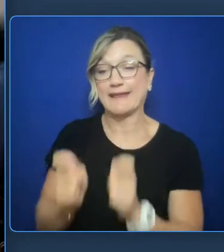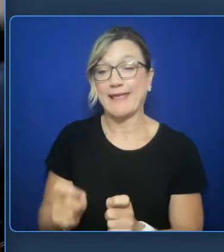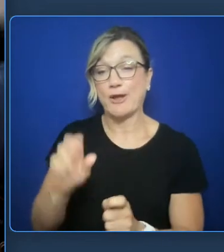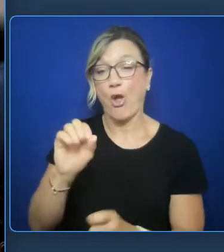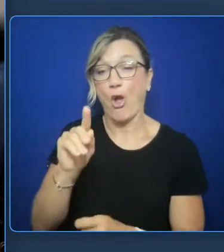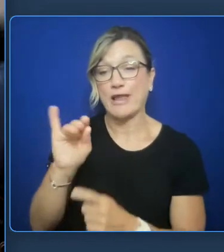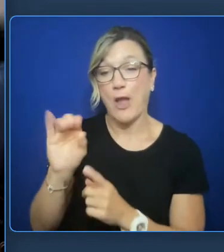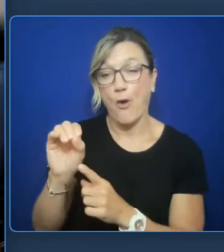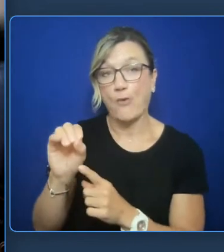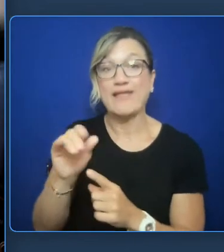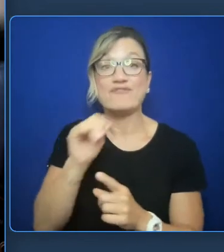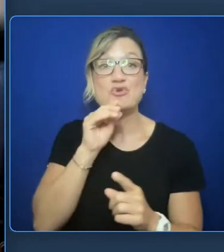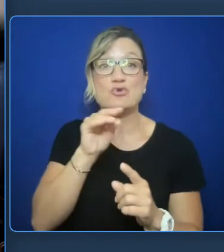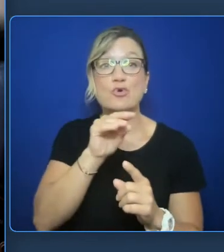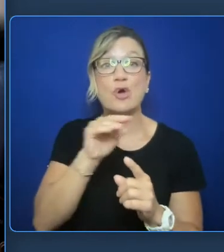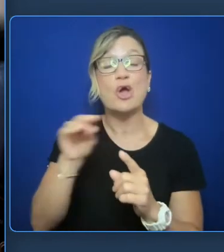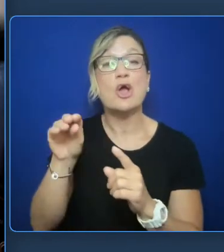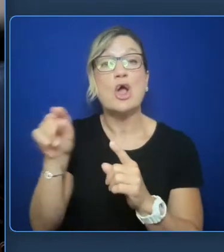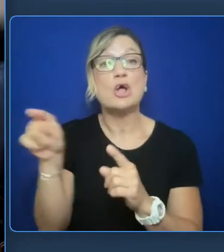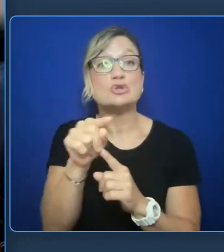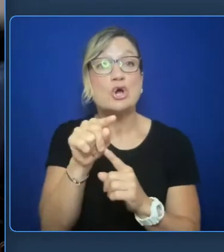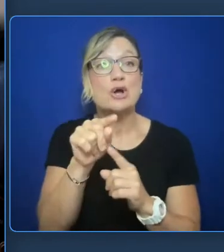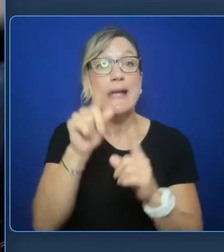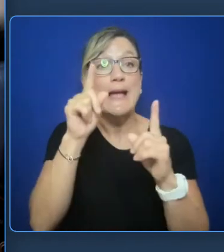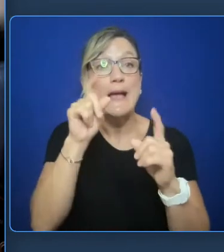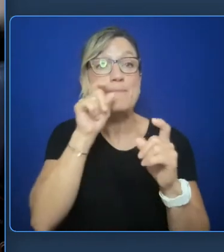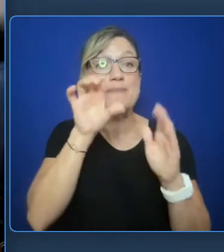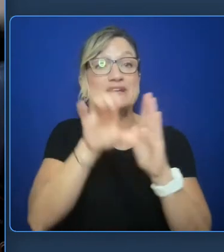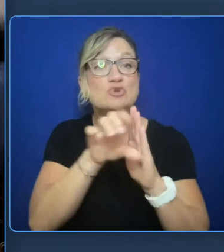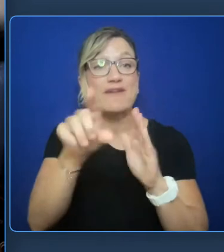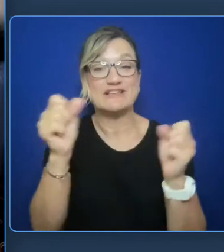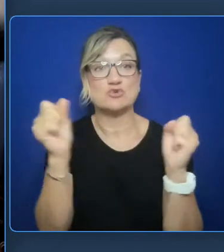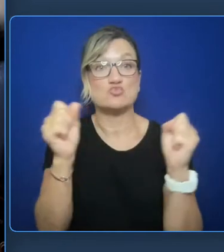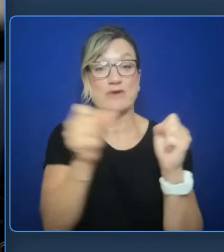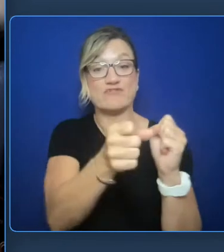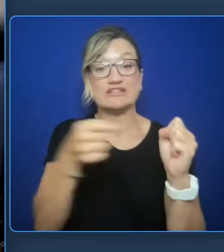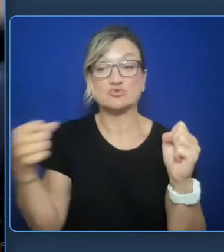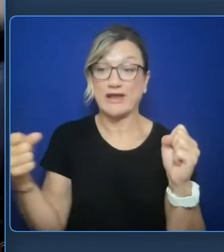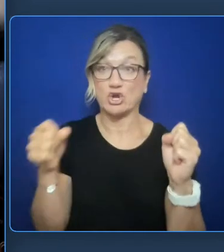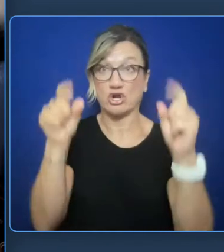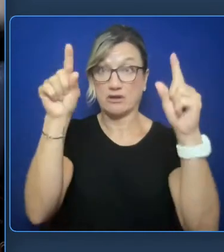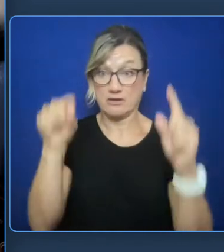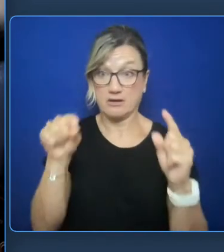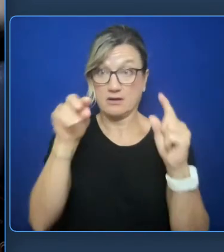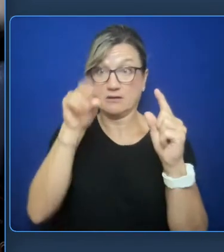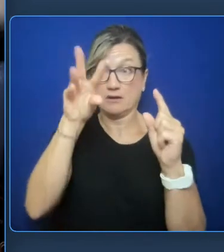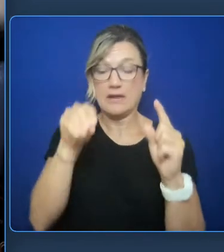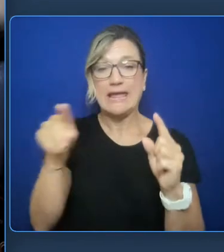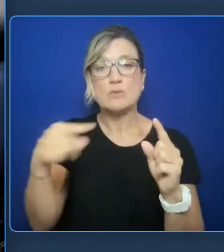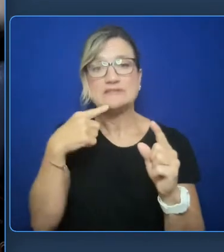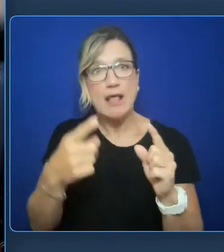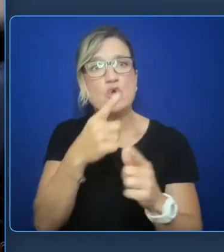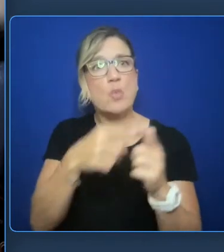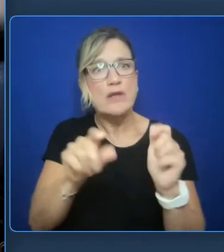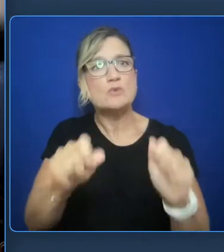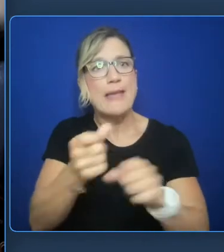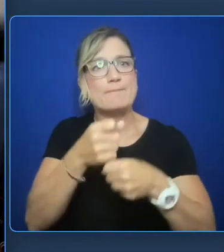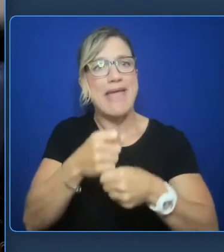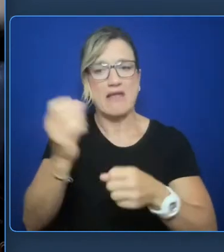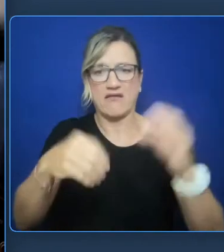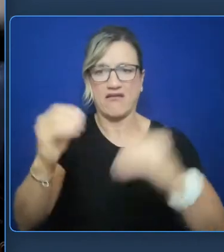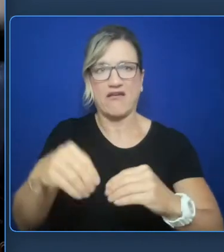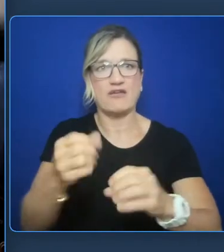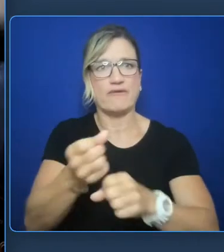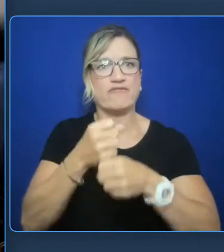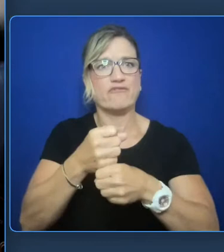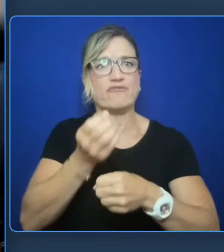picture of the contents of your fridge, it would tell you what you could make out of the ingredients of your fridge. If